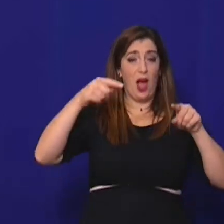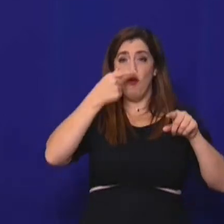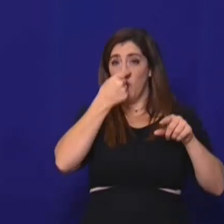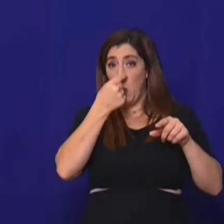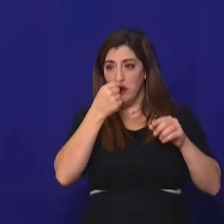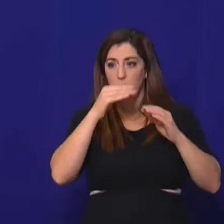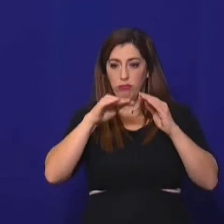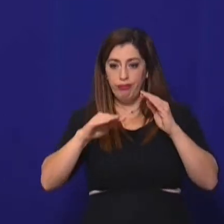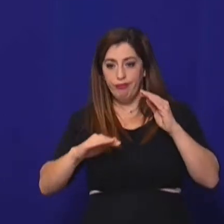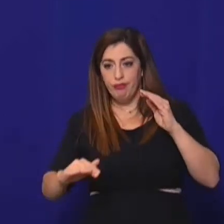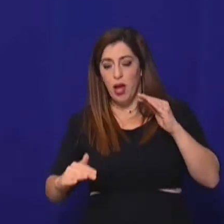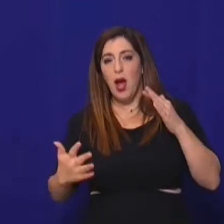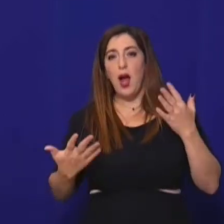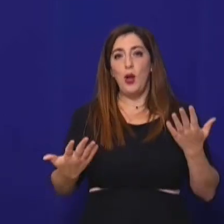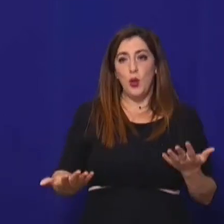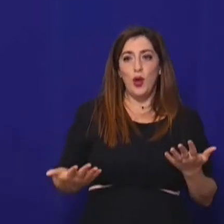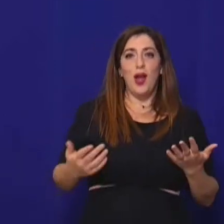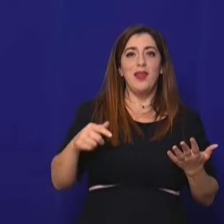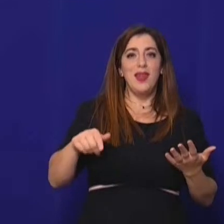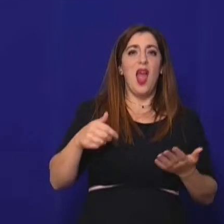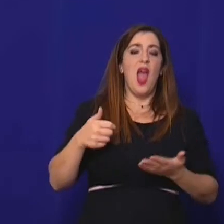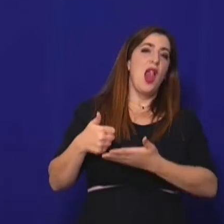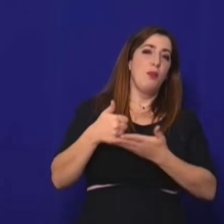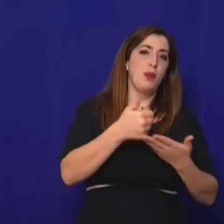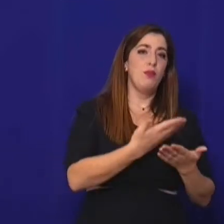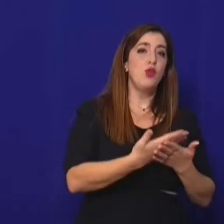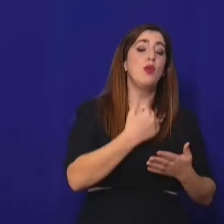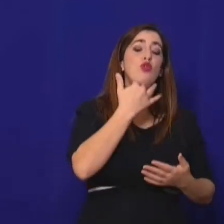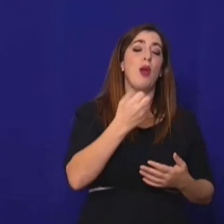aħna innaqsu l-burden li jkollna fuq l-isptarijiet tagħna.